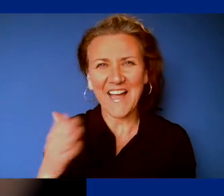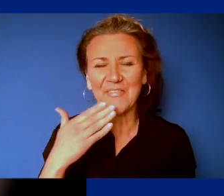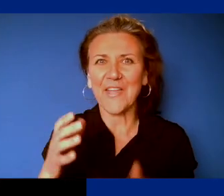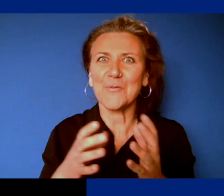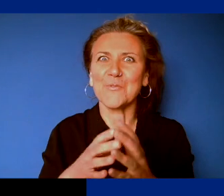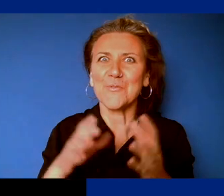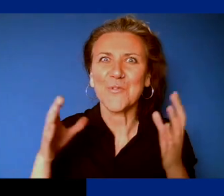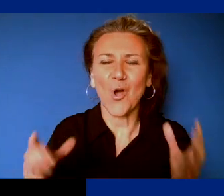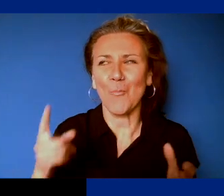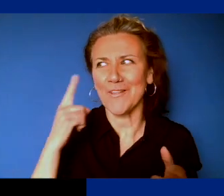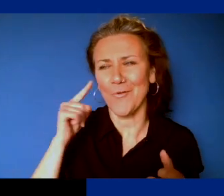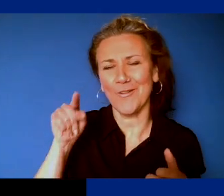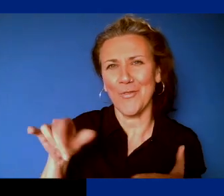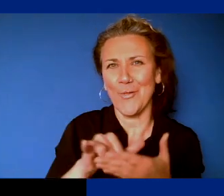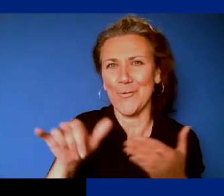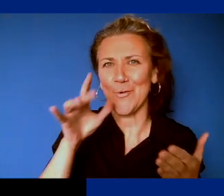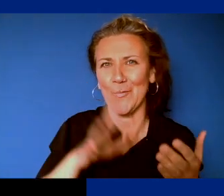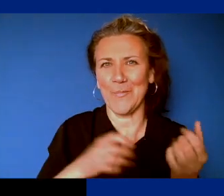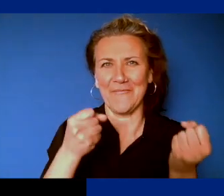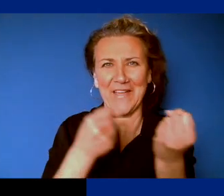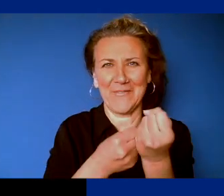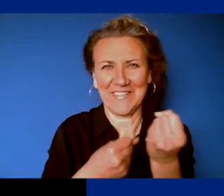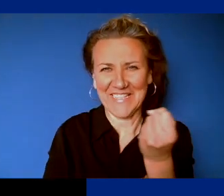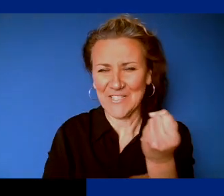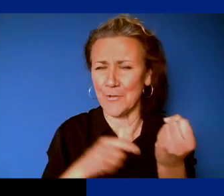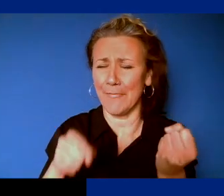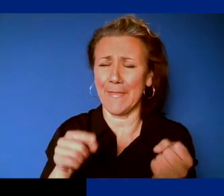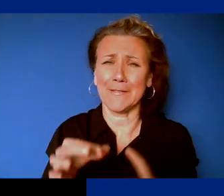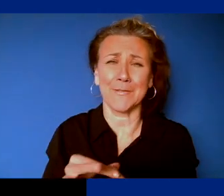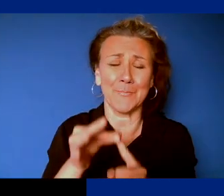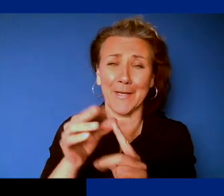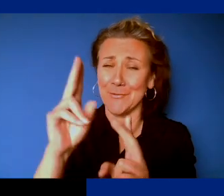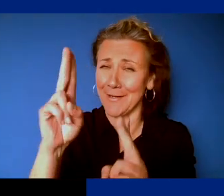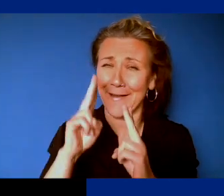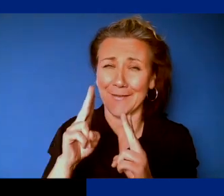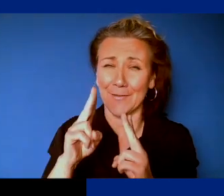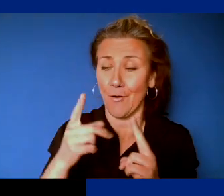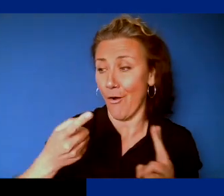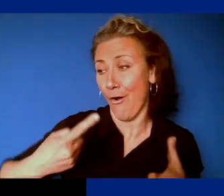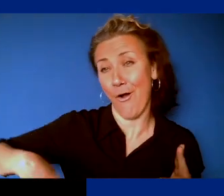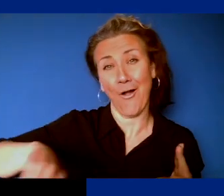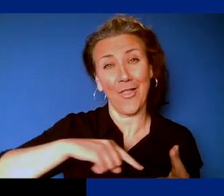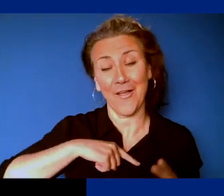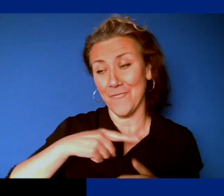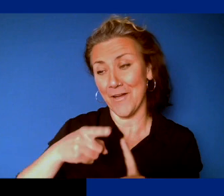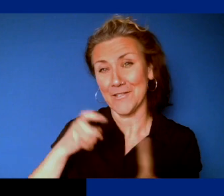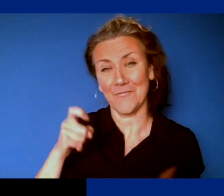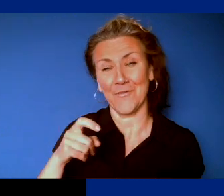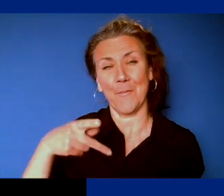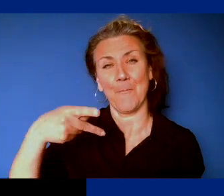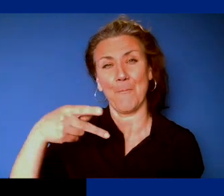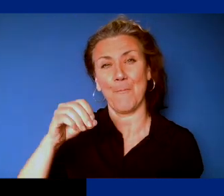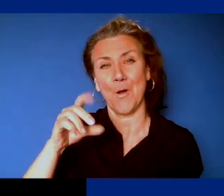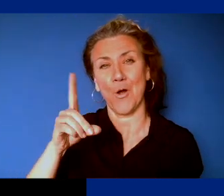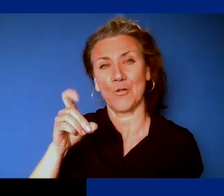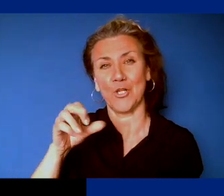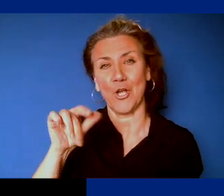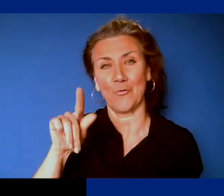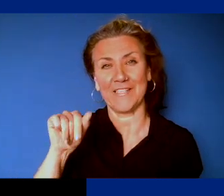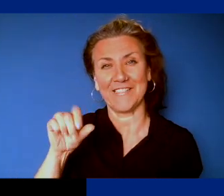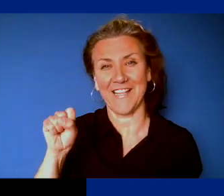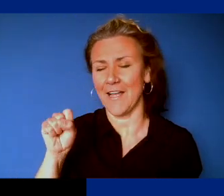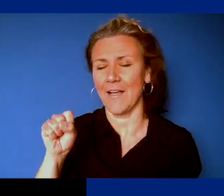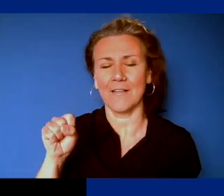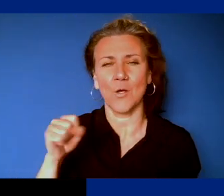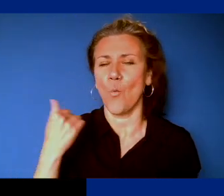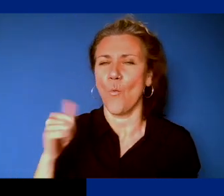Hi, thank you so much to the New York Women's Foundation for this special honor. All of us at Poderistas are so